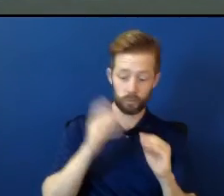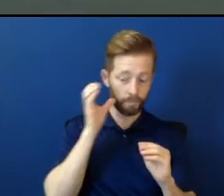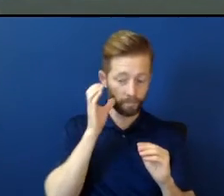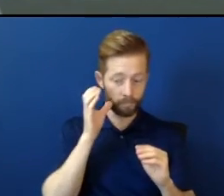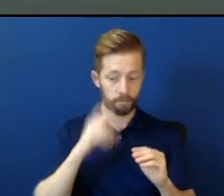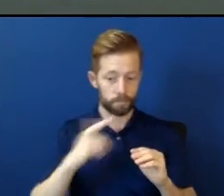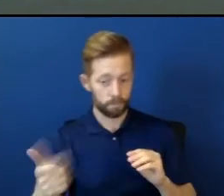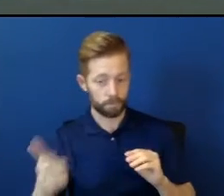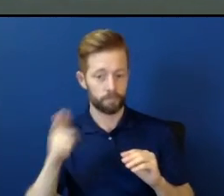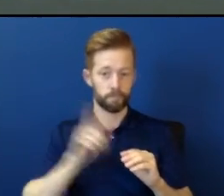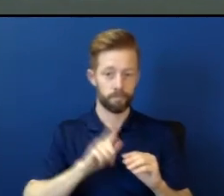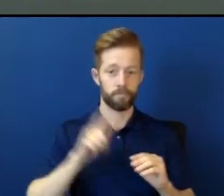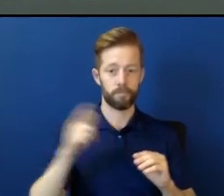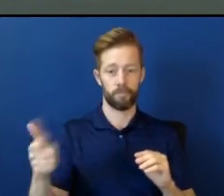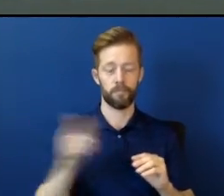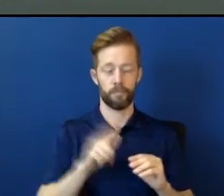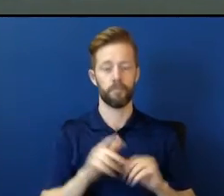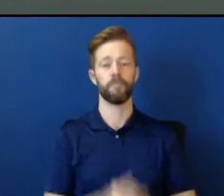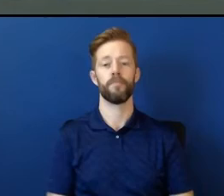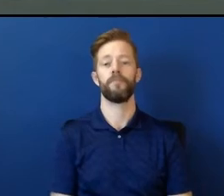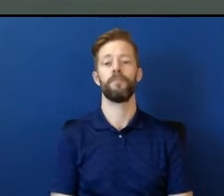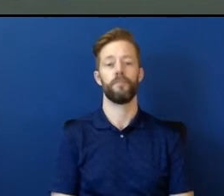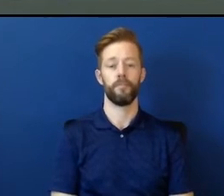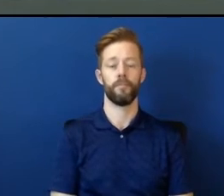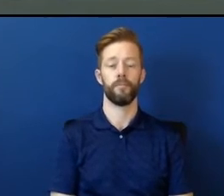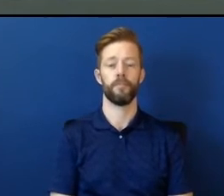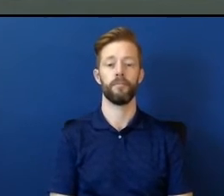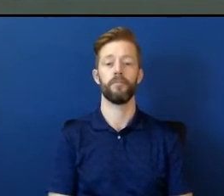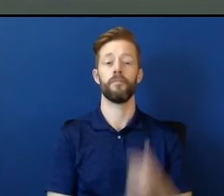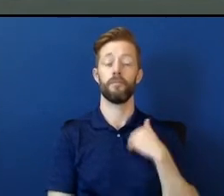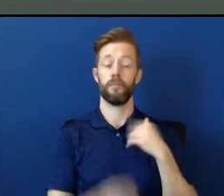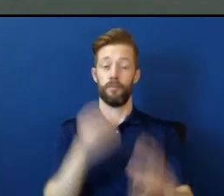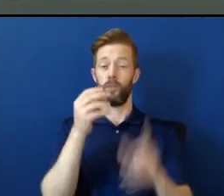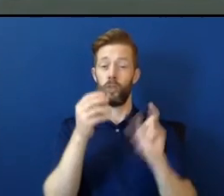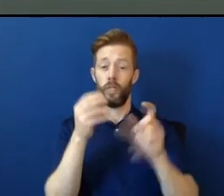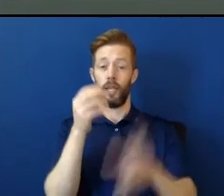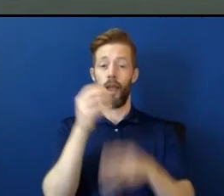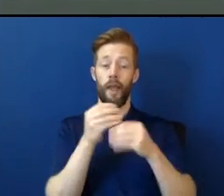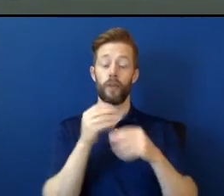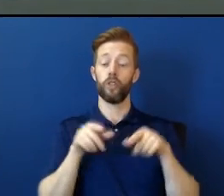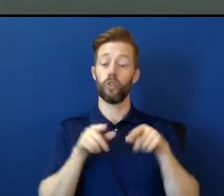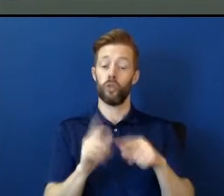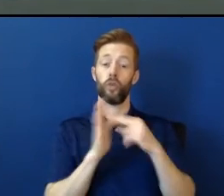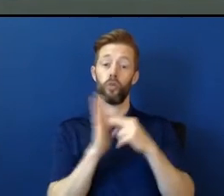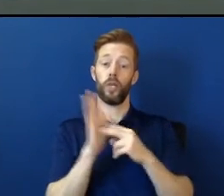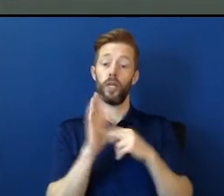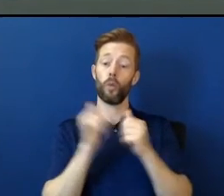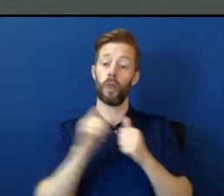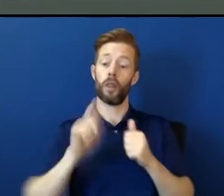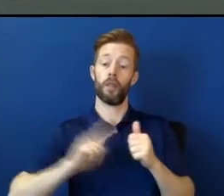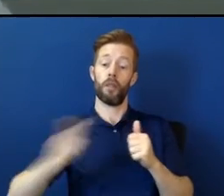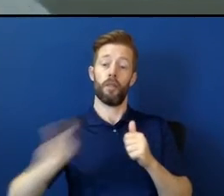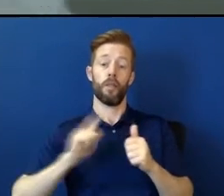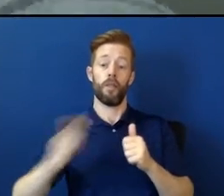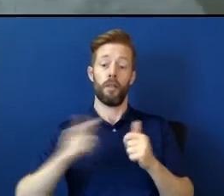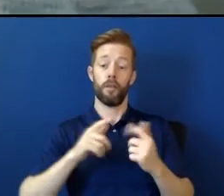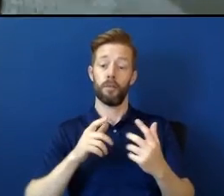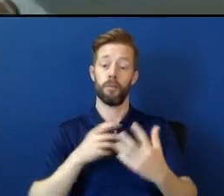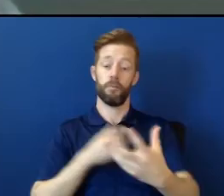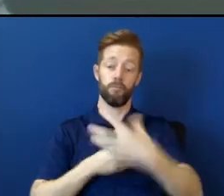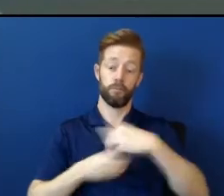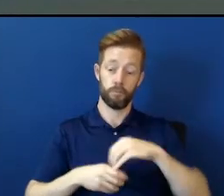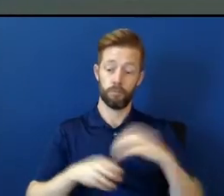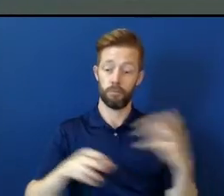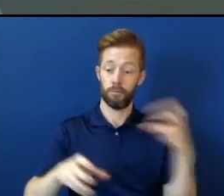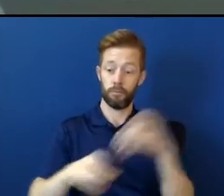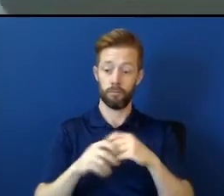that when you're doing participatory reading and really interactive reading, it